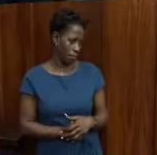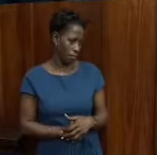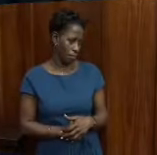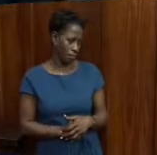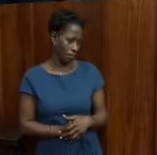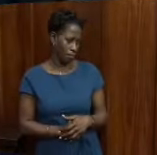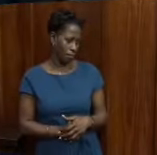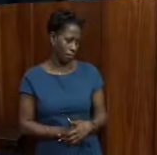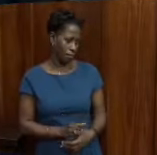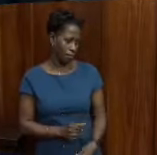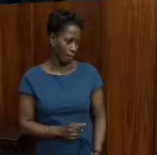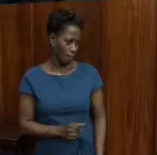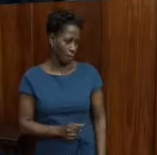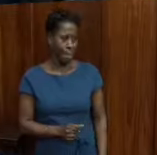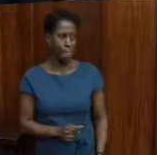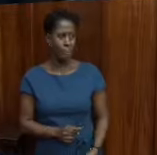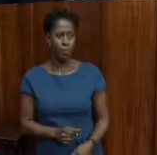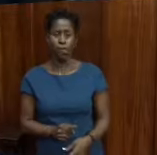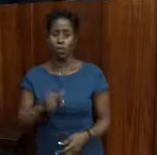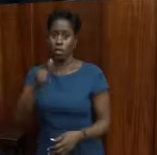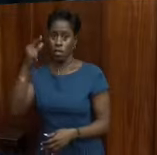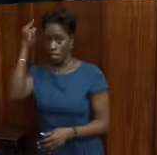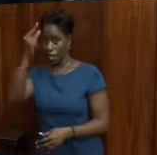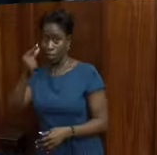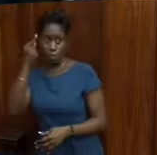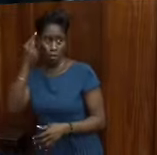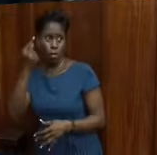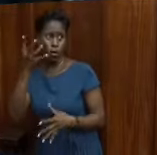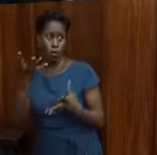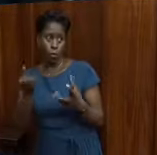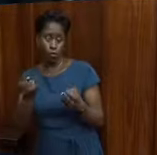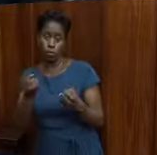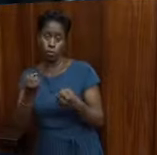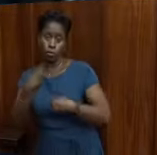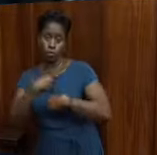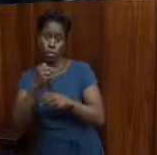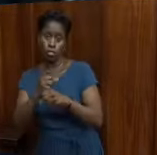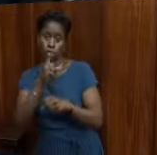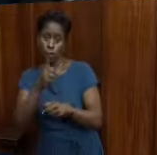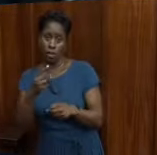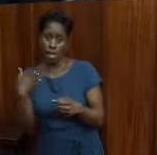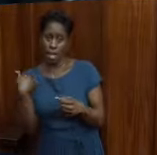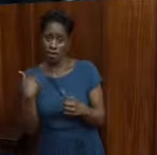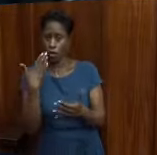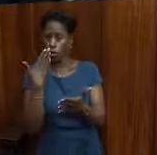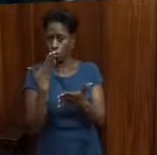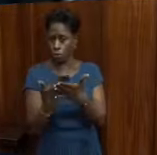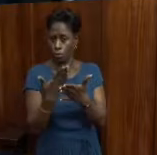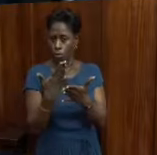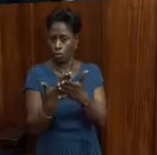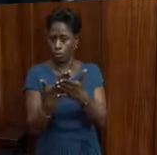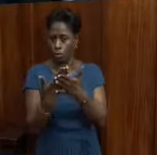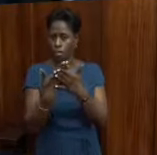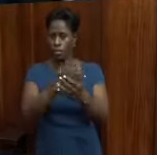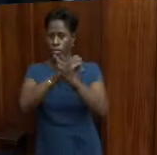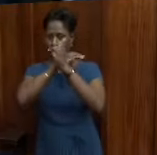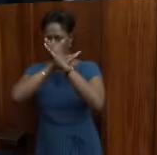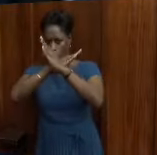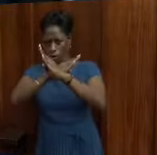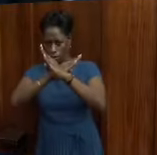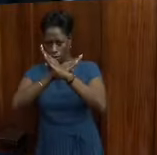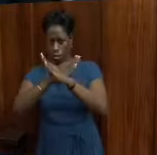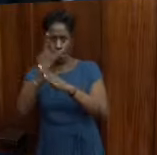systematic approach to rebuilding confidence in our security apparatus and citizen safety. The success of